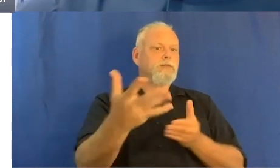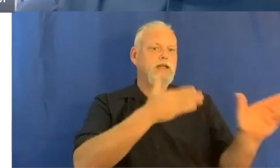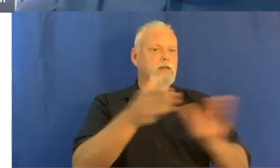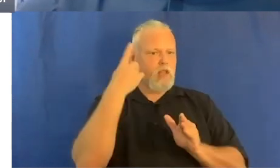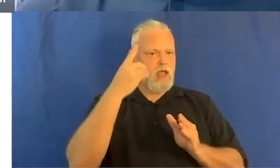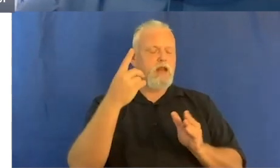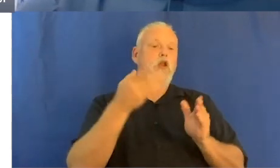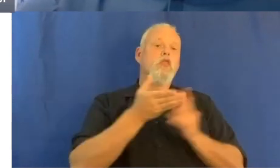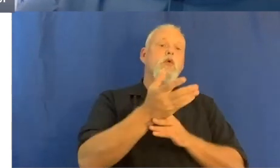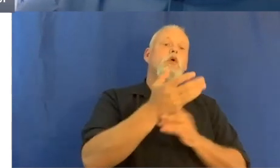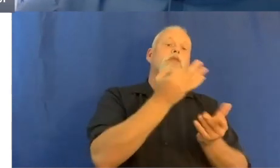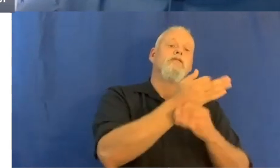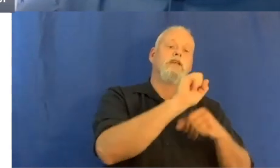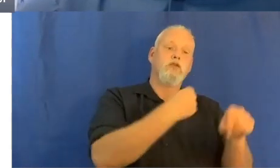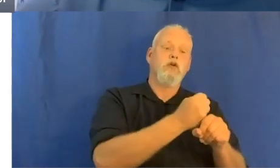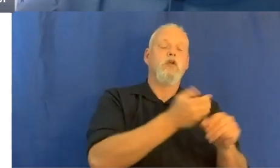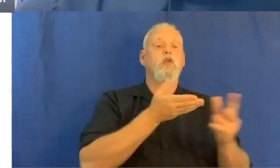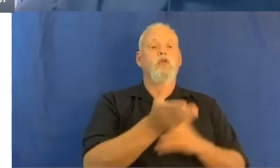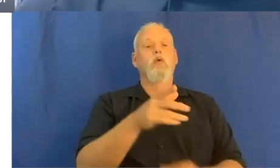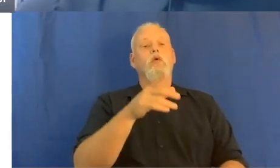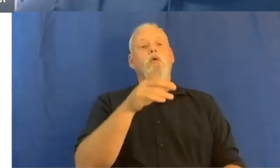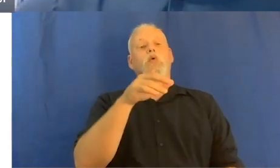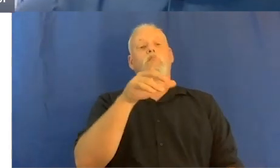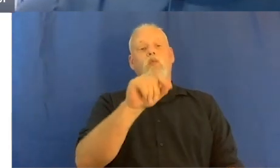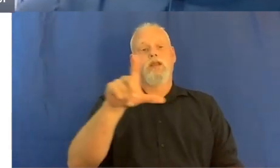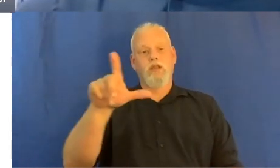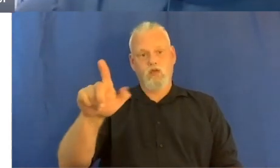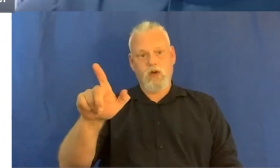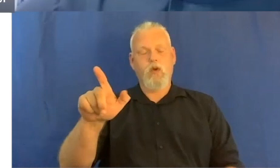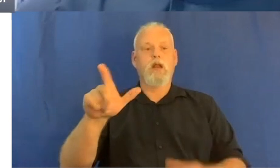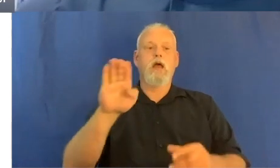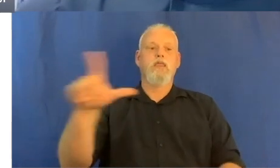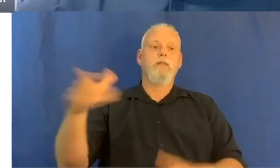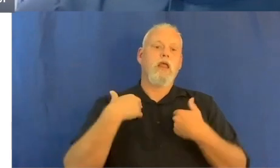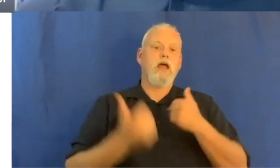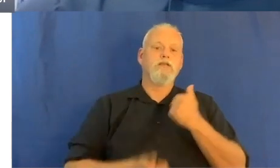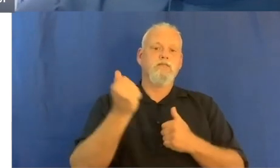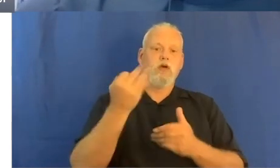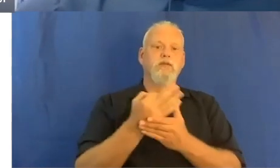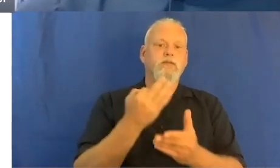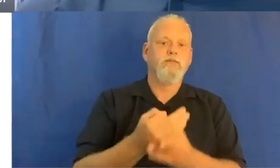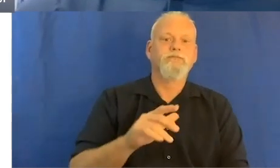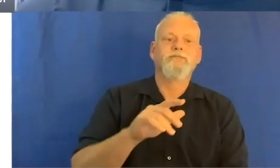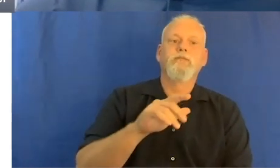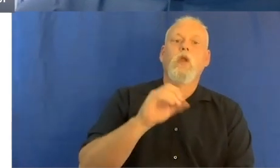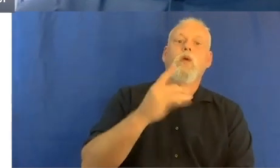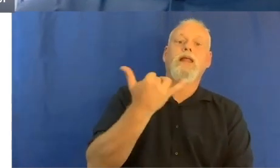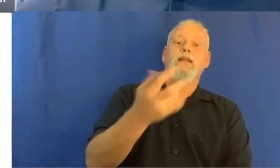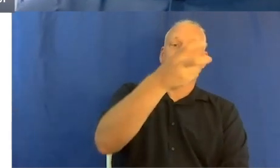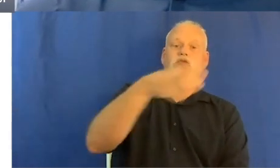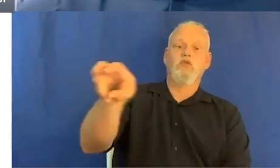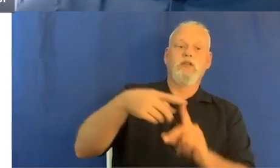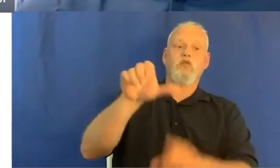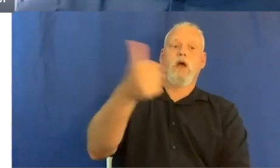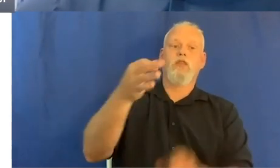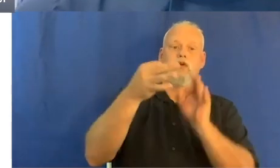the fiscal year 2021 appropriations bills. The bill that contains most of the funding for domestic HIV programs is a Labor, Health, and Human